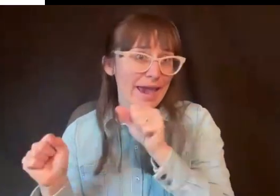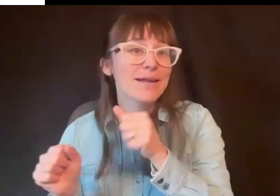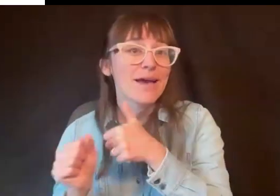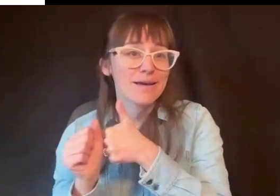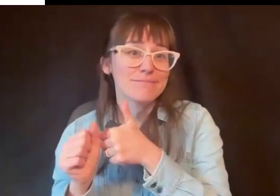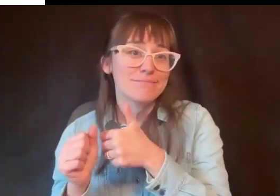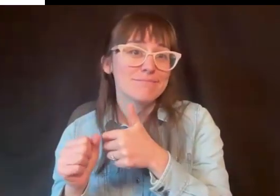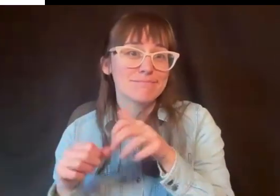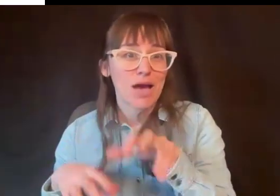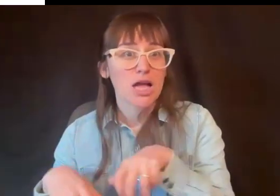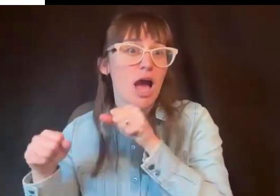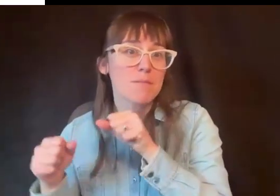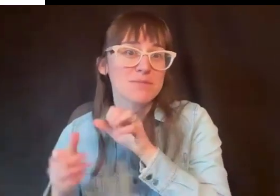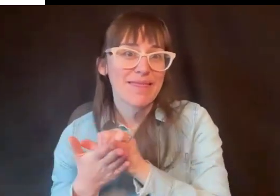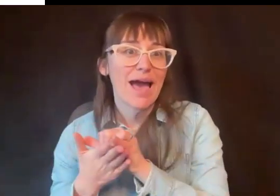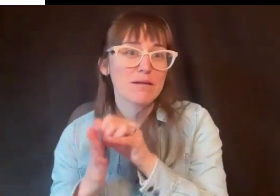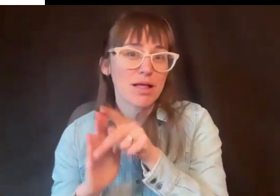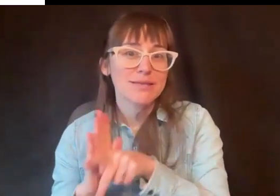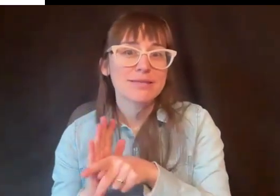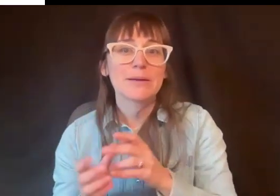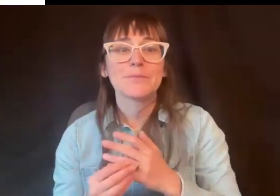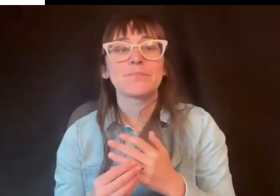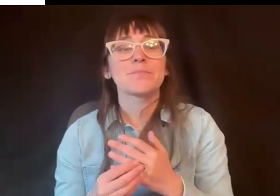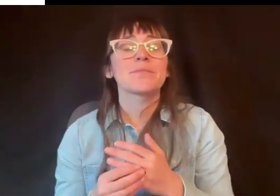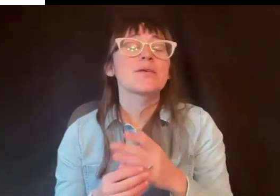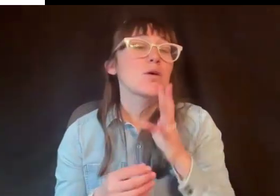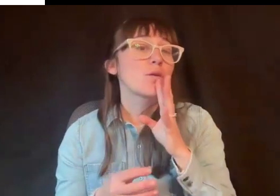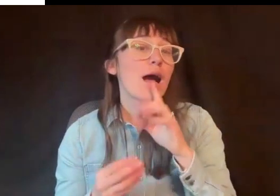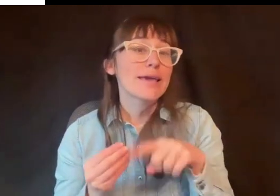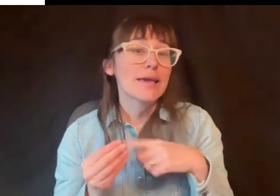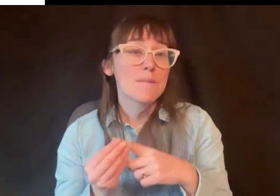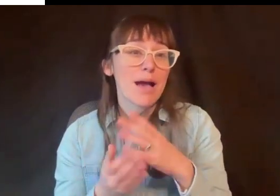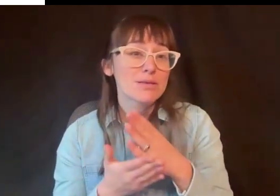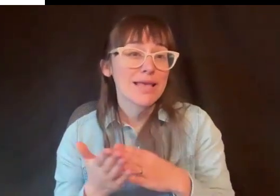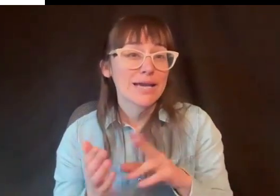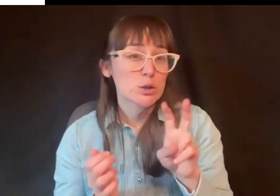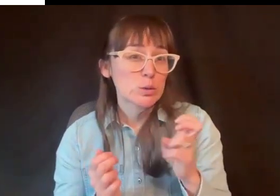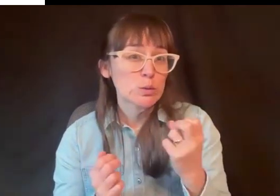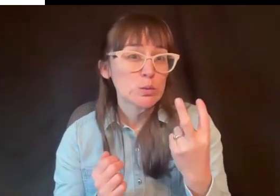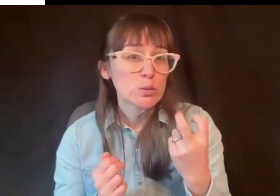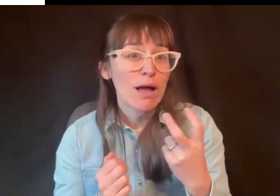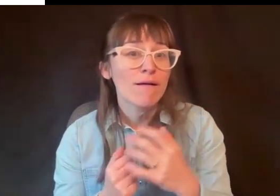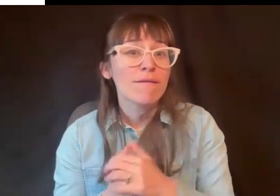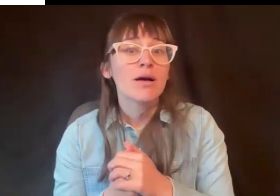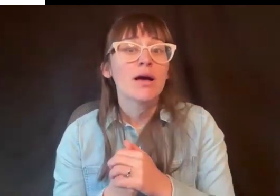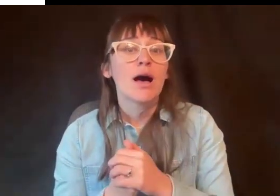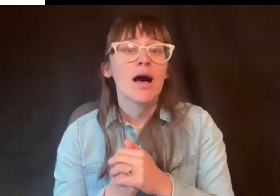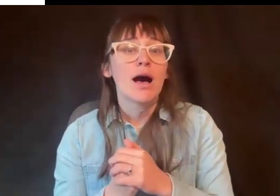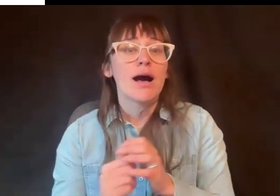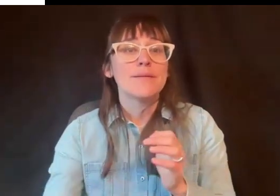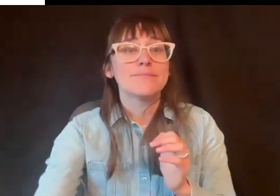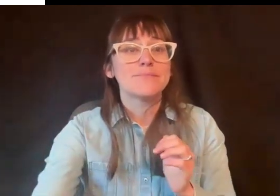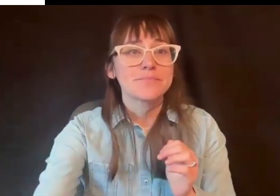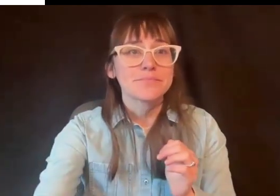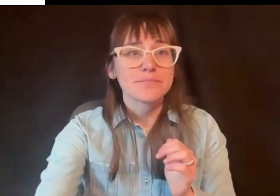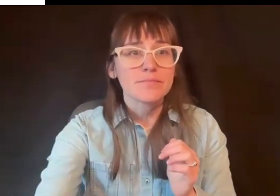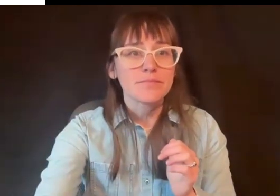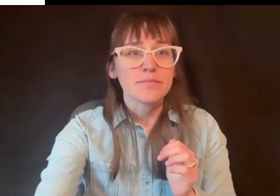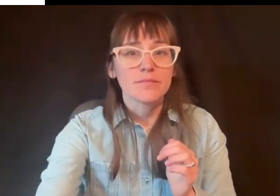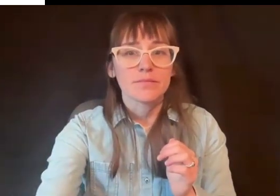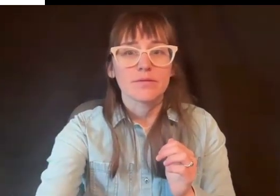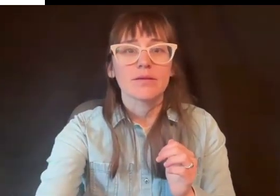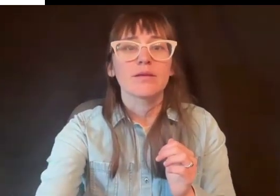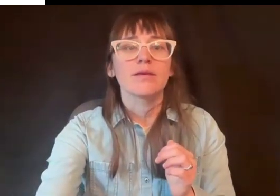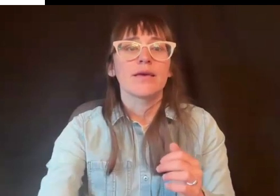So one question that comes up a lot when we talk about Section 212, particularly the requirement to have pre-approval by the SUA in order to establish